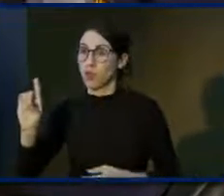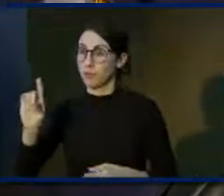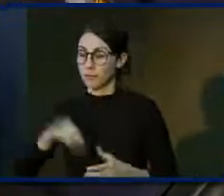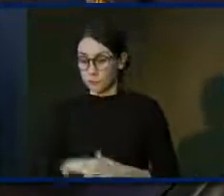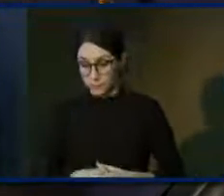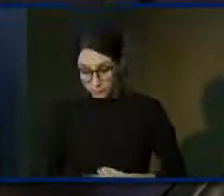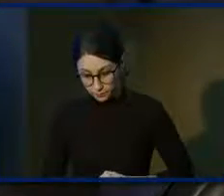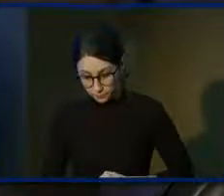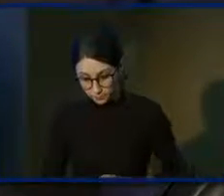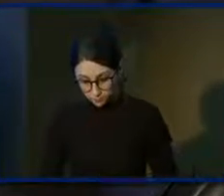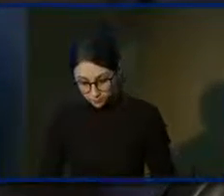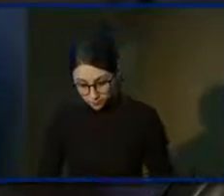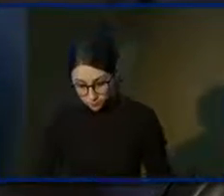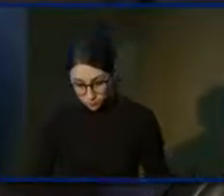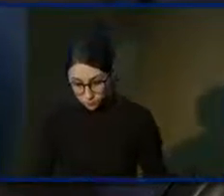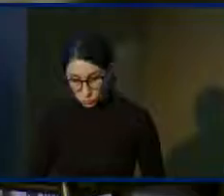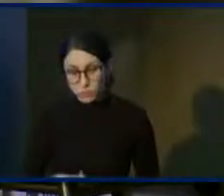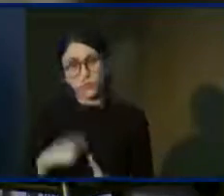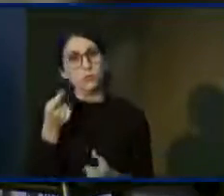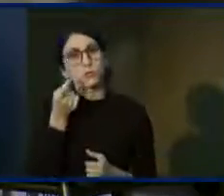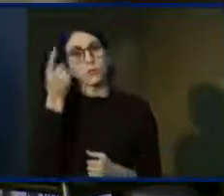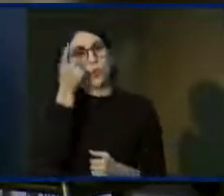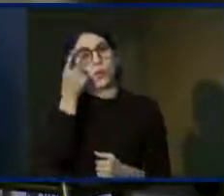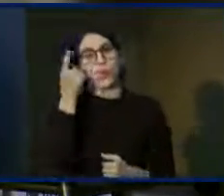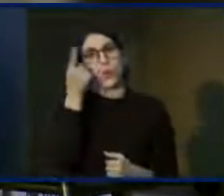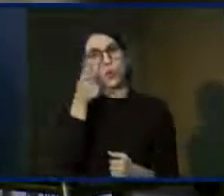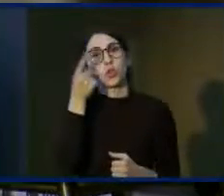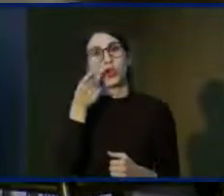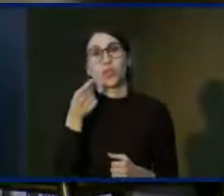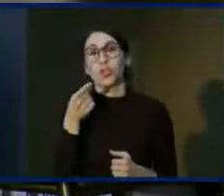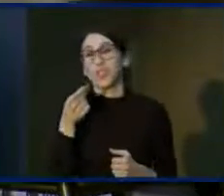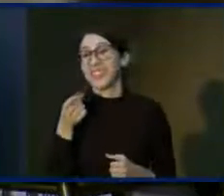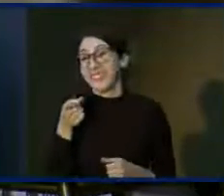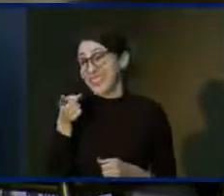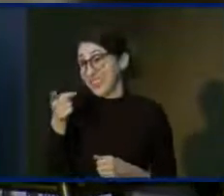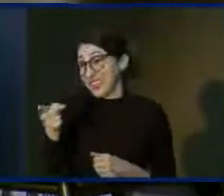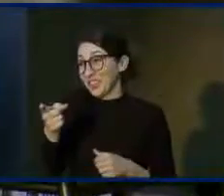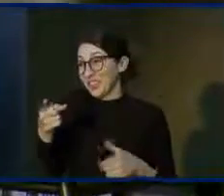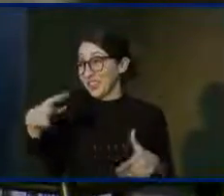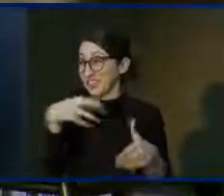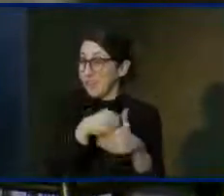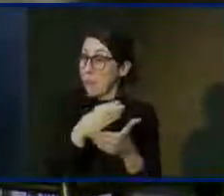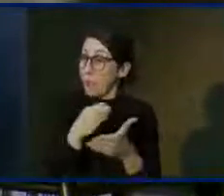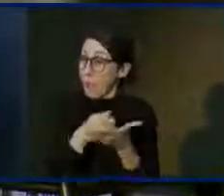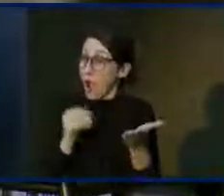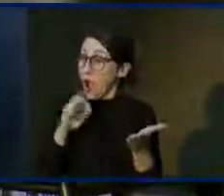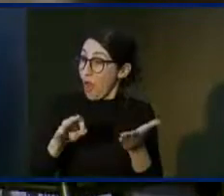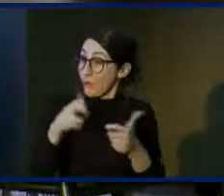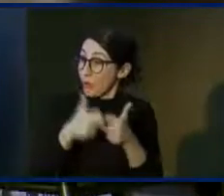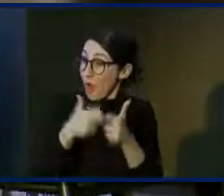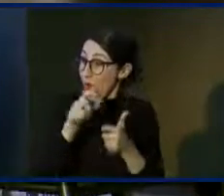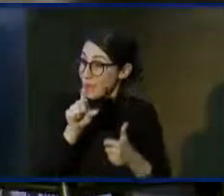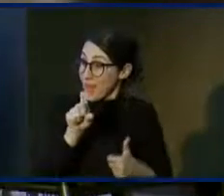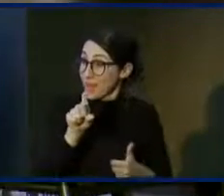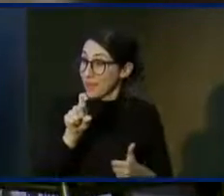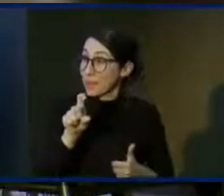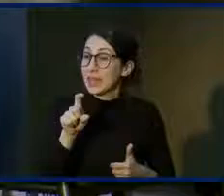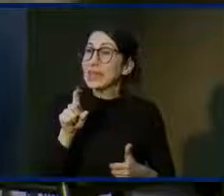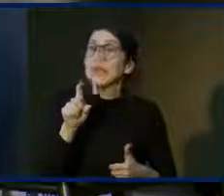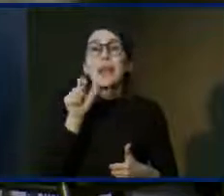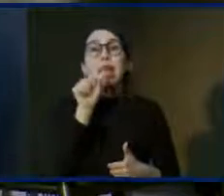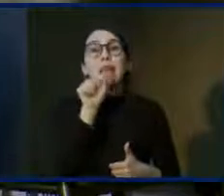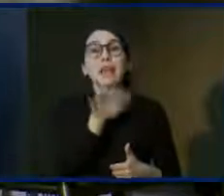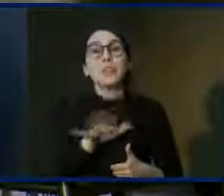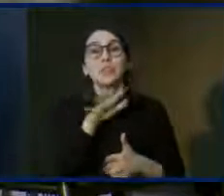And I'm wondering, you know, if you're grouped in with everybody else now, you're part of the problem. Did the Asian community say we may have